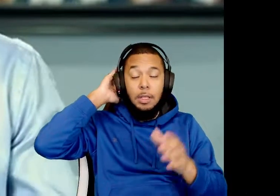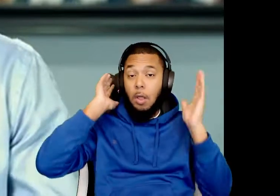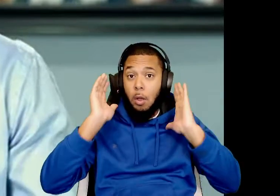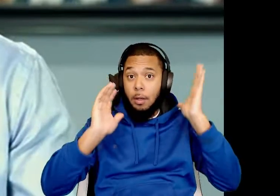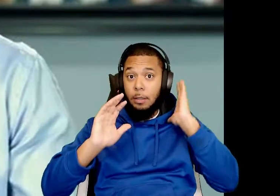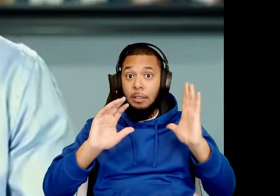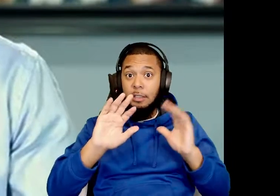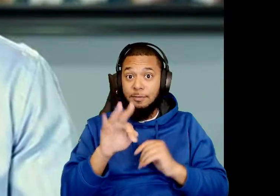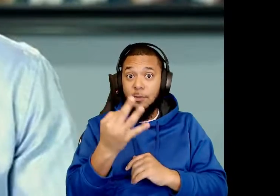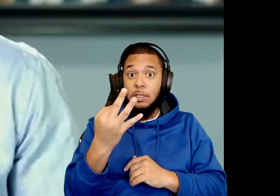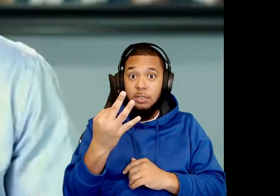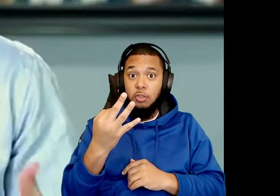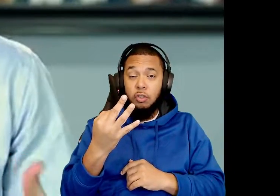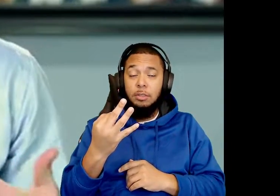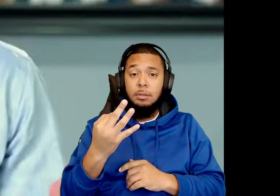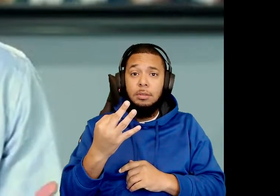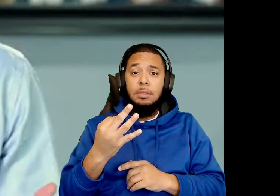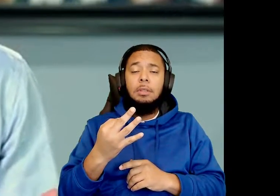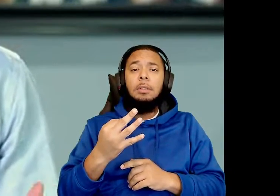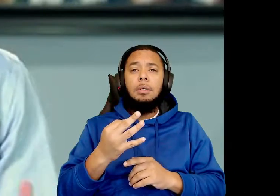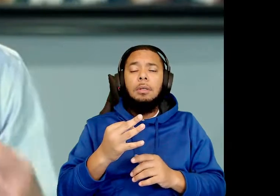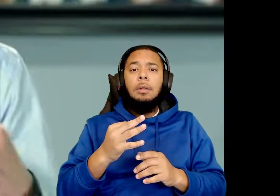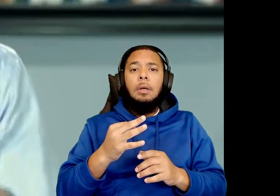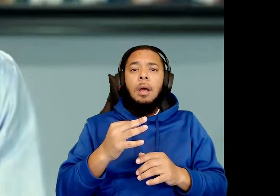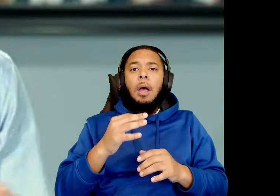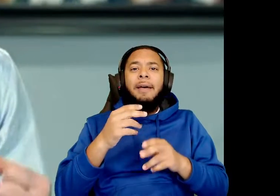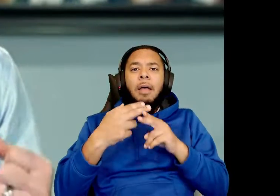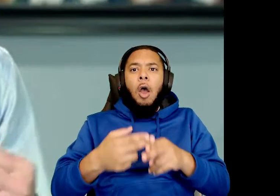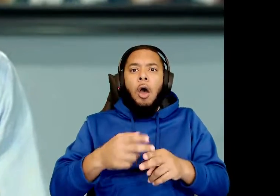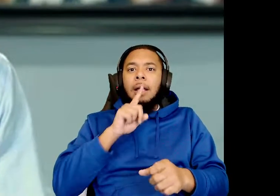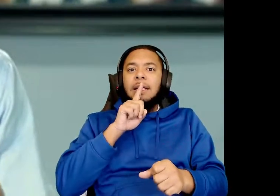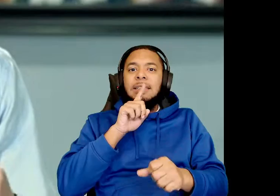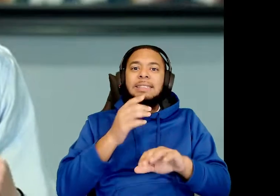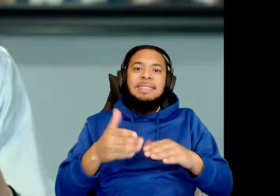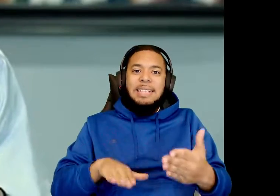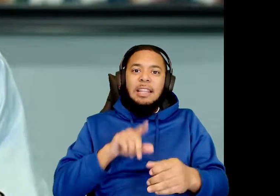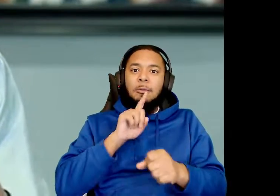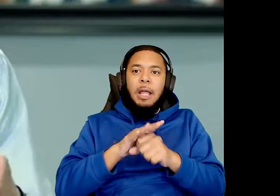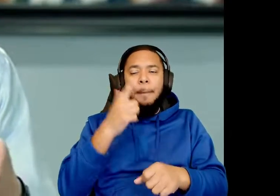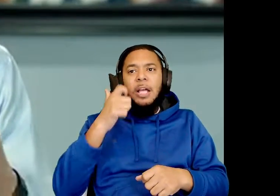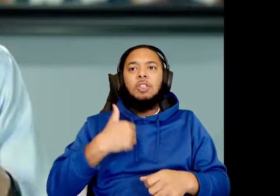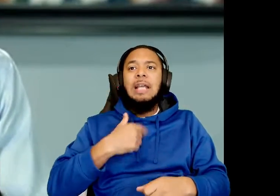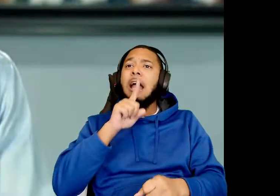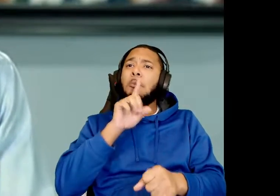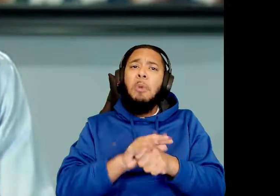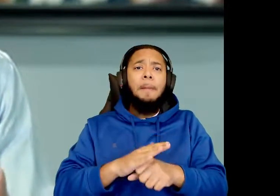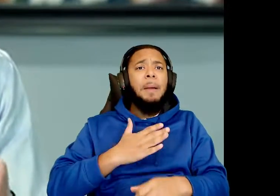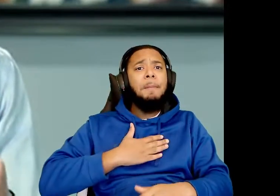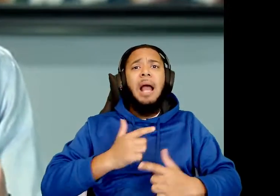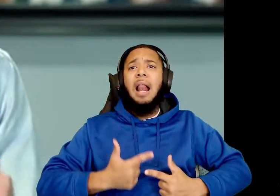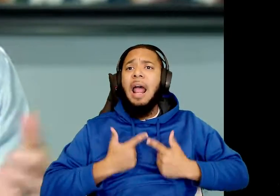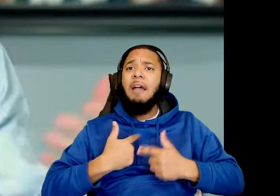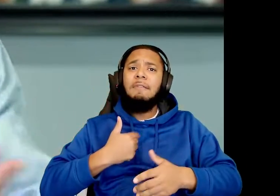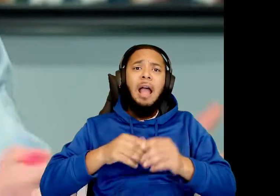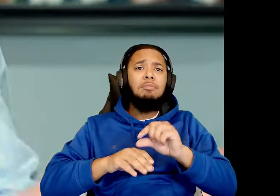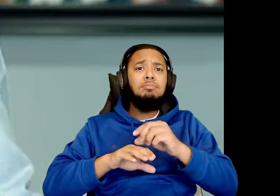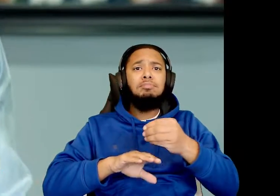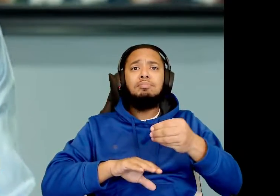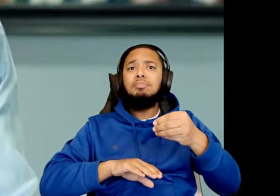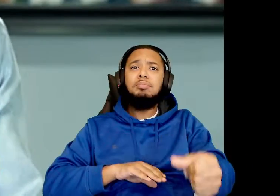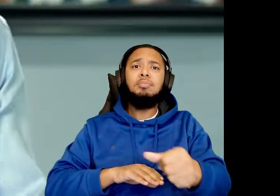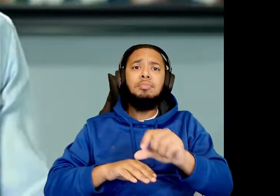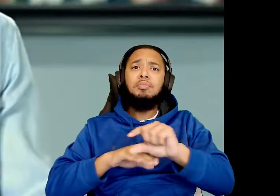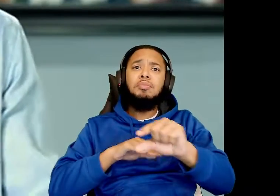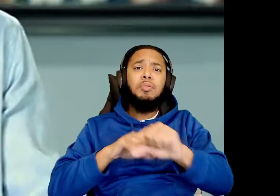times, you would actually call this a death pledge, because you'd be like, on my life, I swear I'm going to pay you back because you helped me